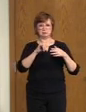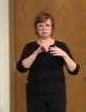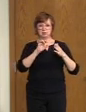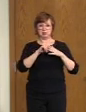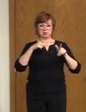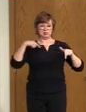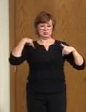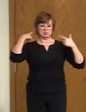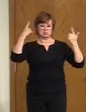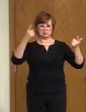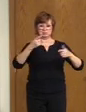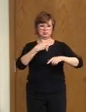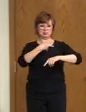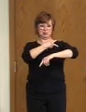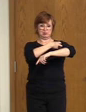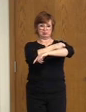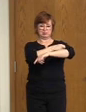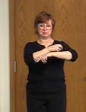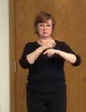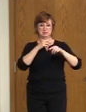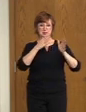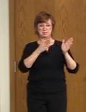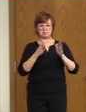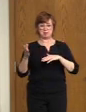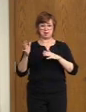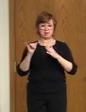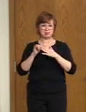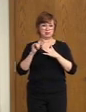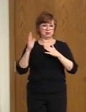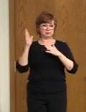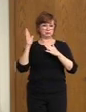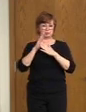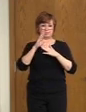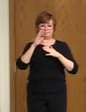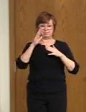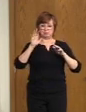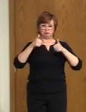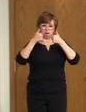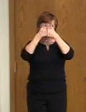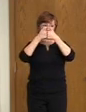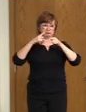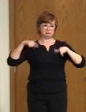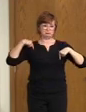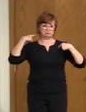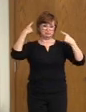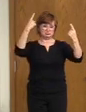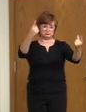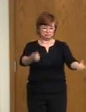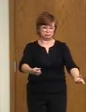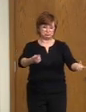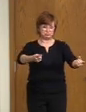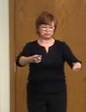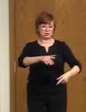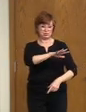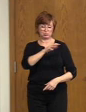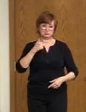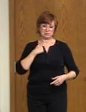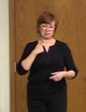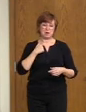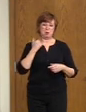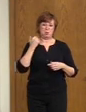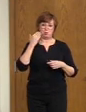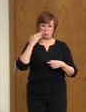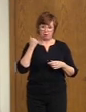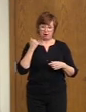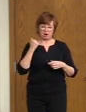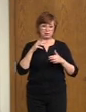ever conducted in Canada, and mostly have to do with the fact that we're dealing with a